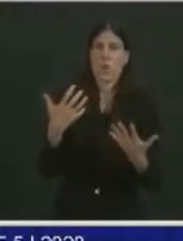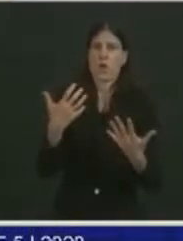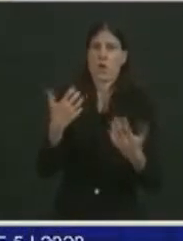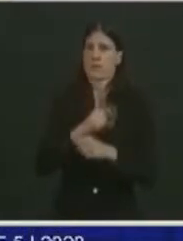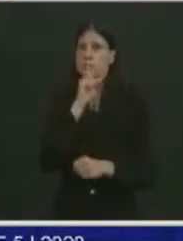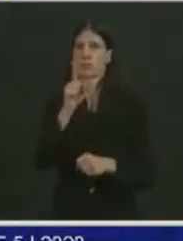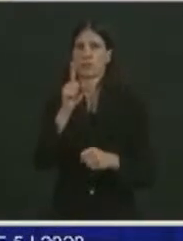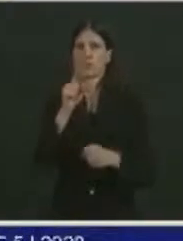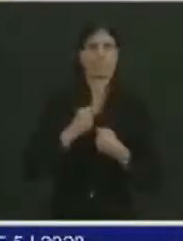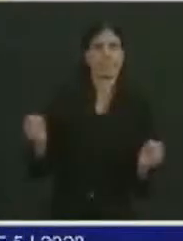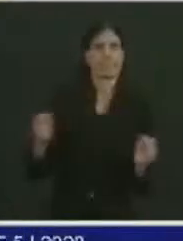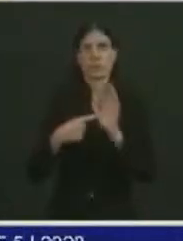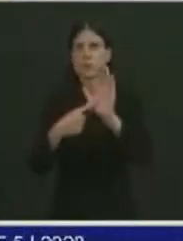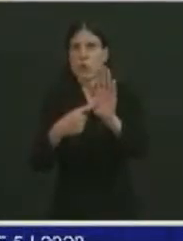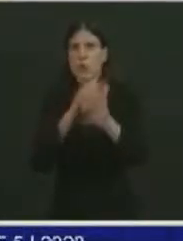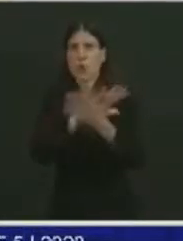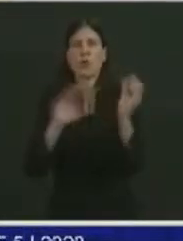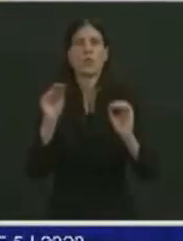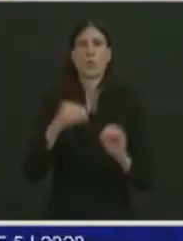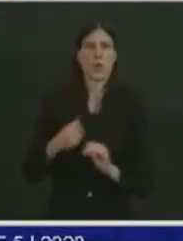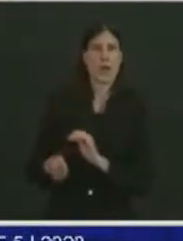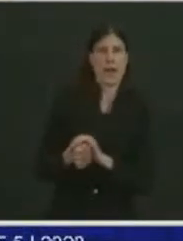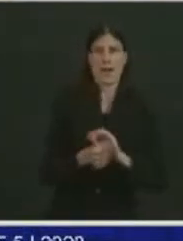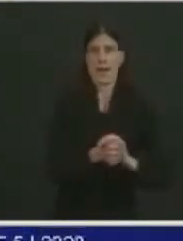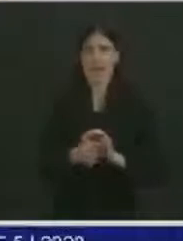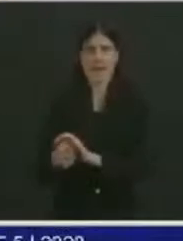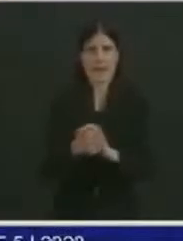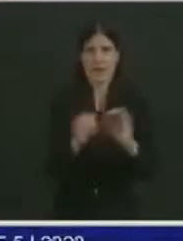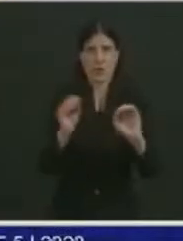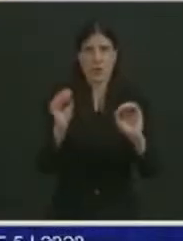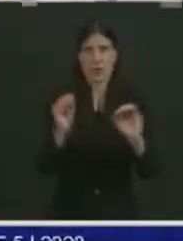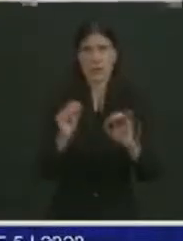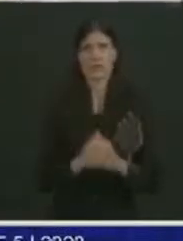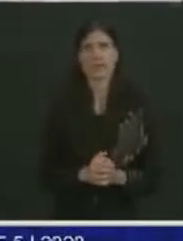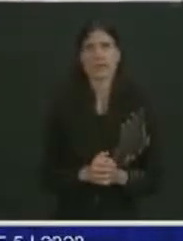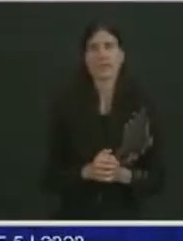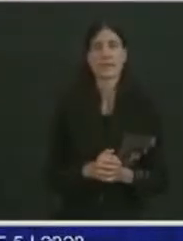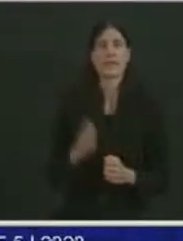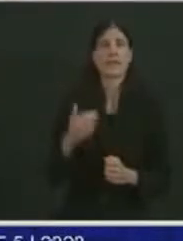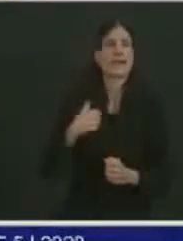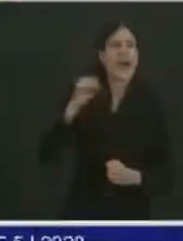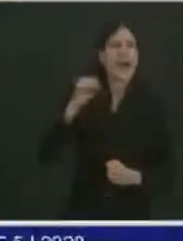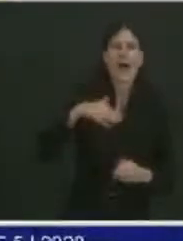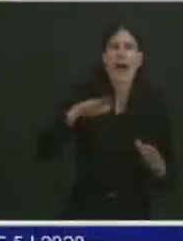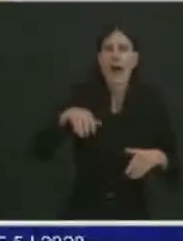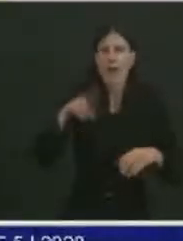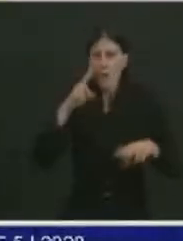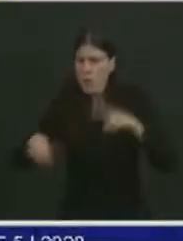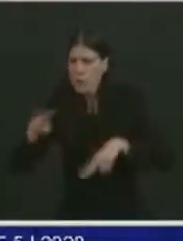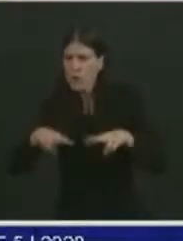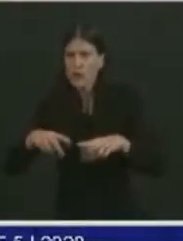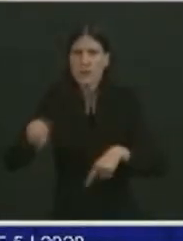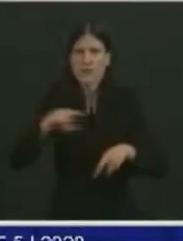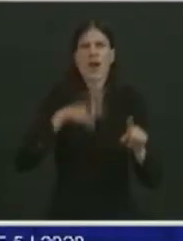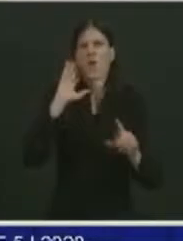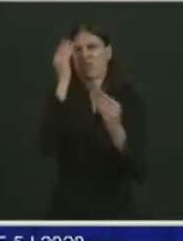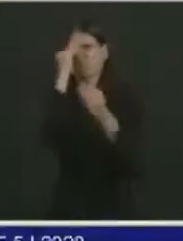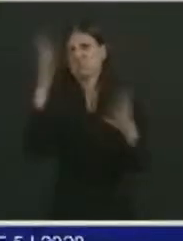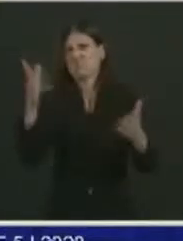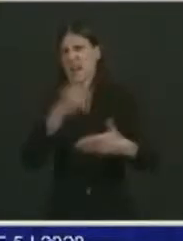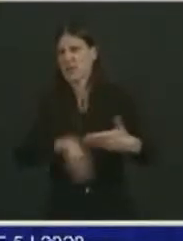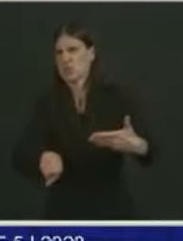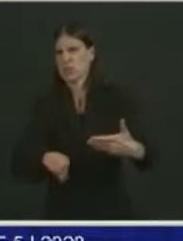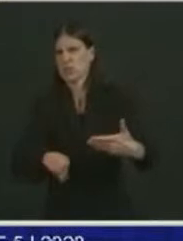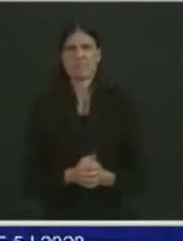time, I will. So I haven't really studied it yet. I think it doesn't expire for 2 weeks. Governor, this morning, that was